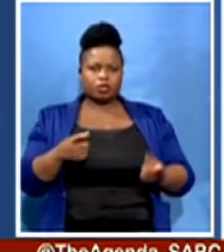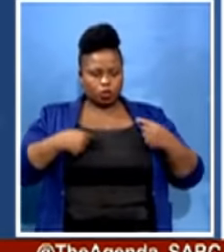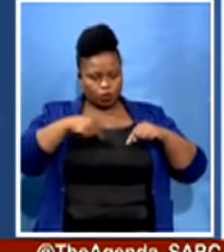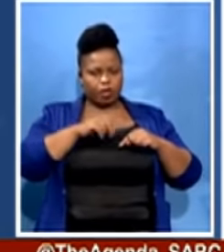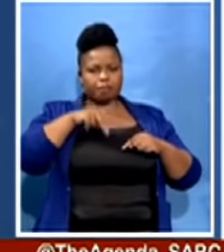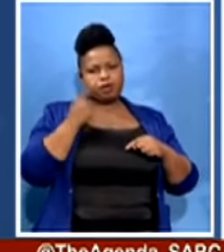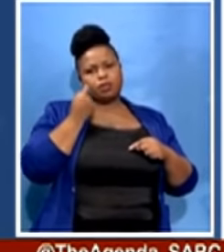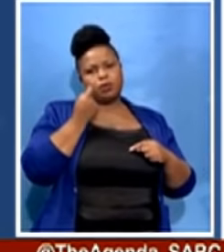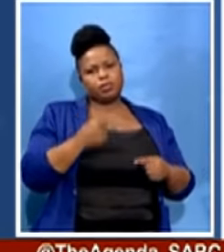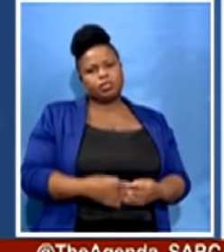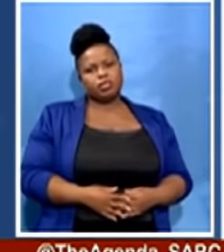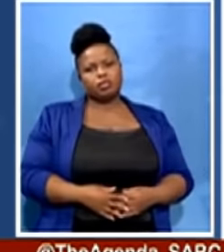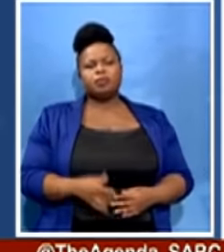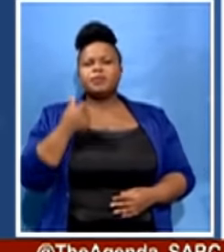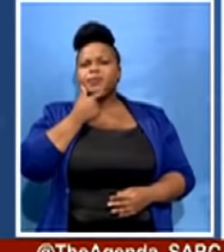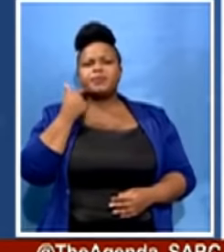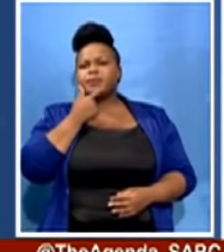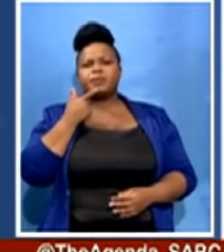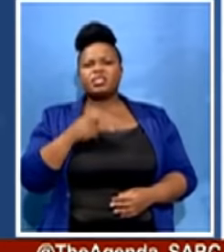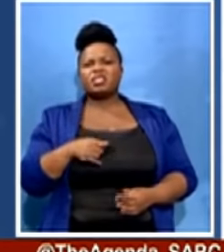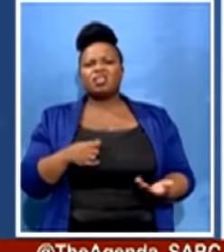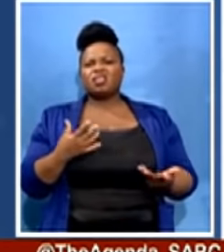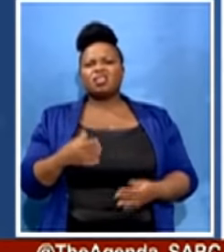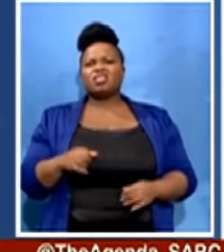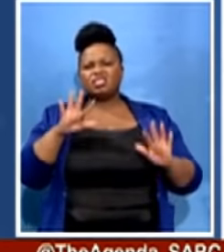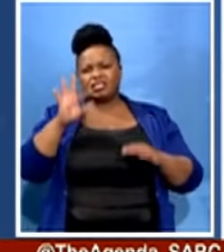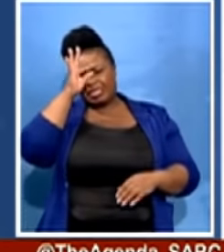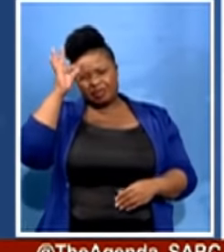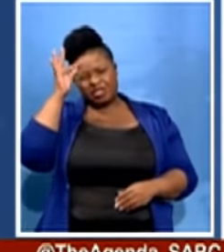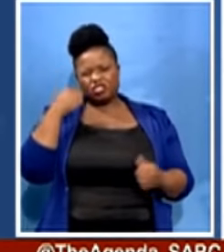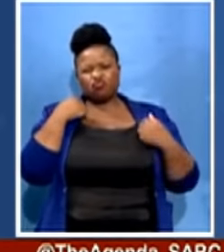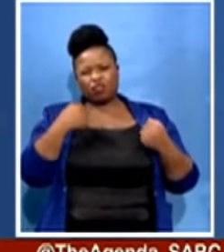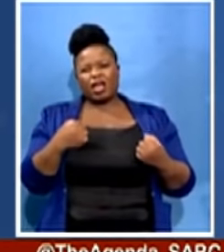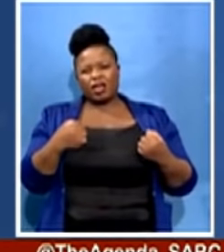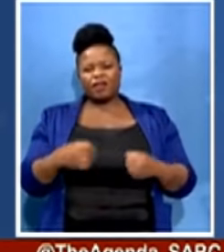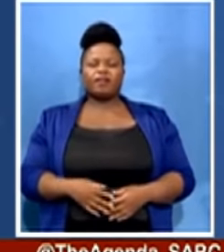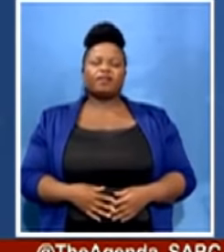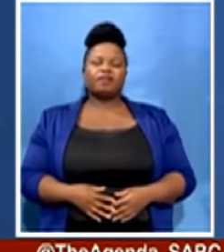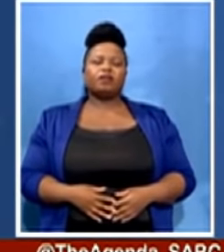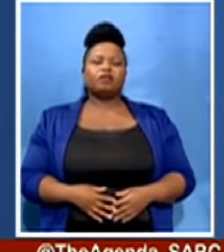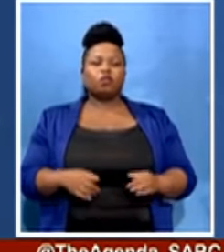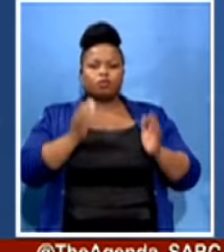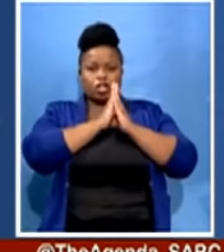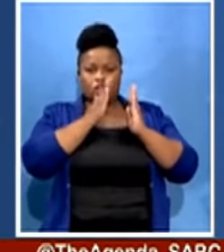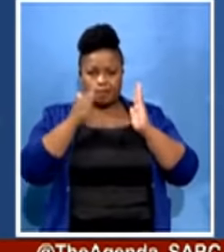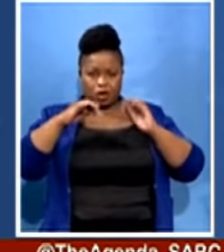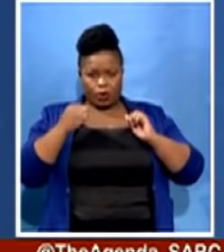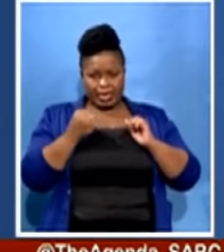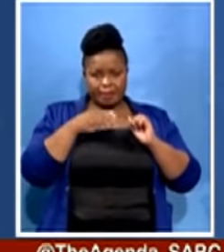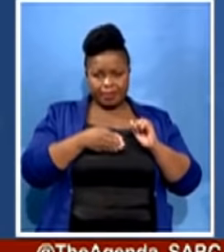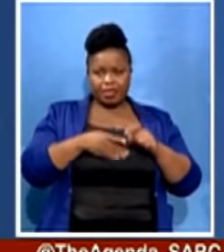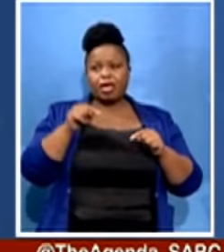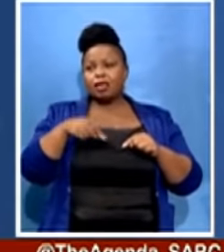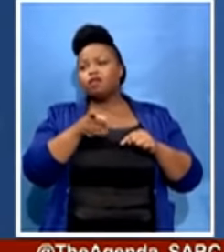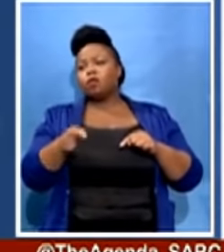to. It's a 10 minutes drive or less. Oh, I see. Okay. And this took place while the commission was sitting. What time of